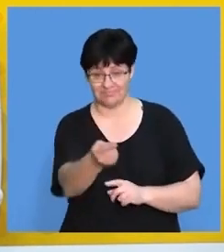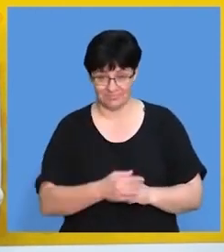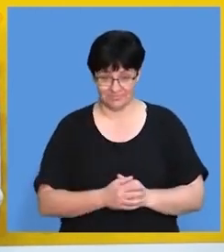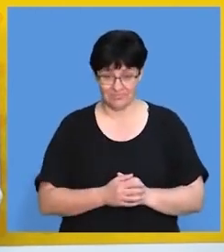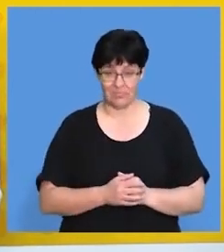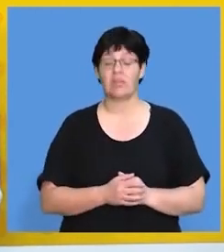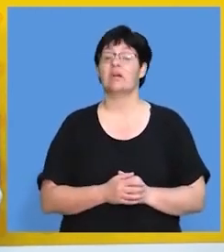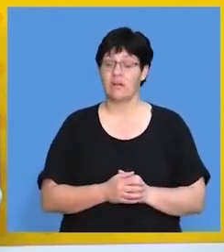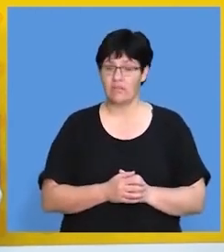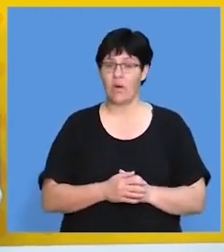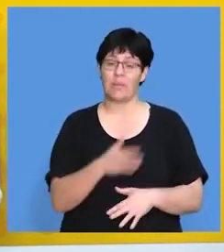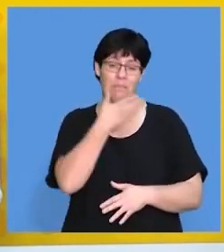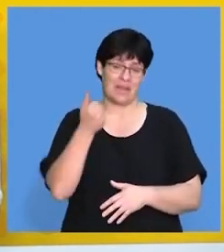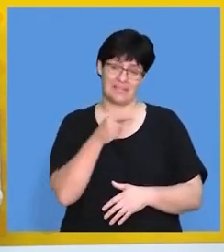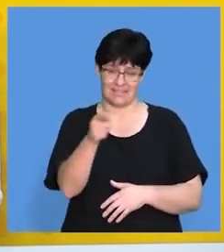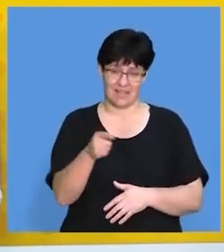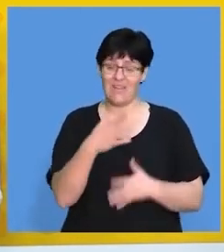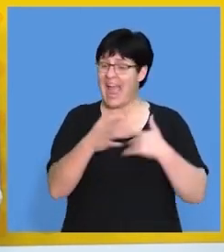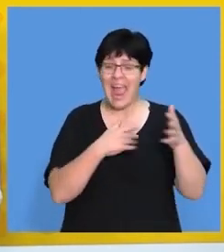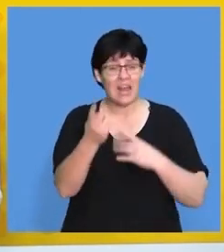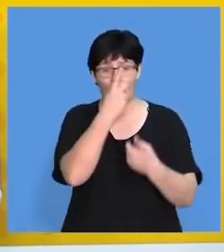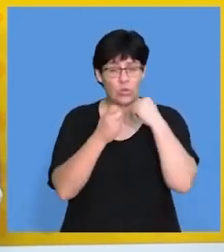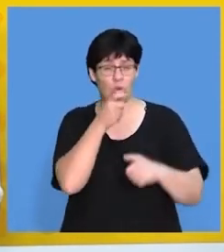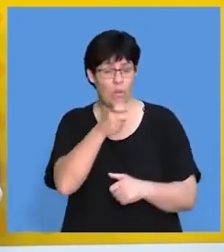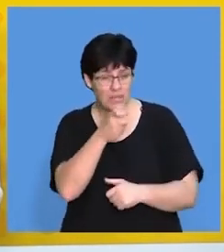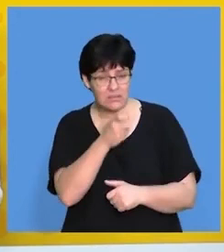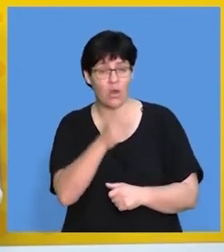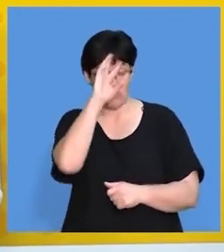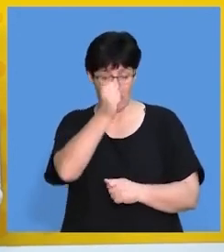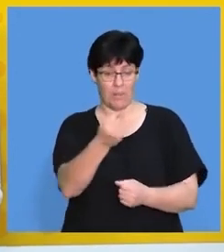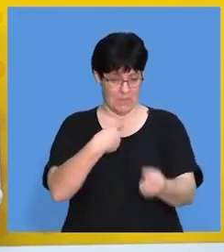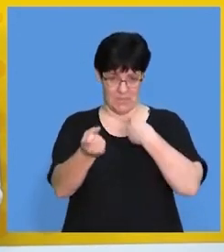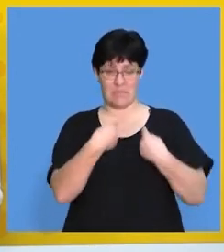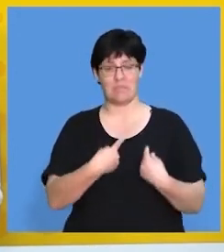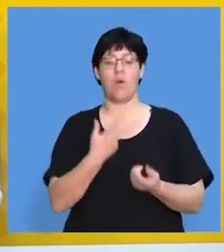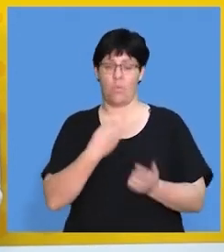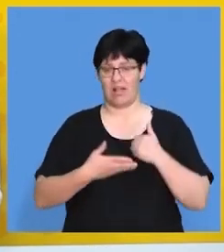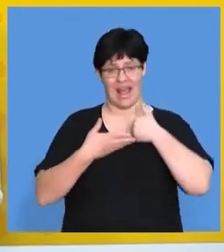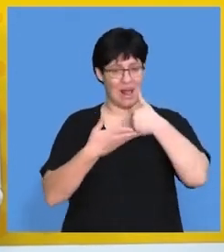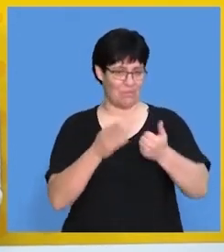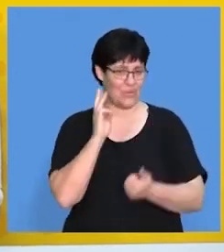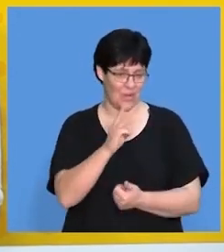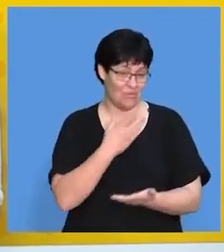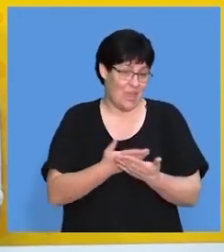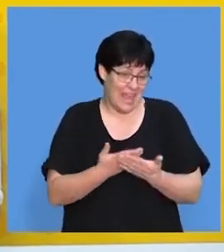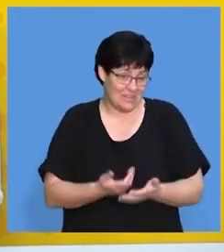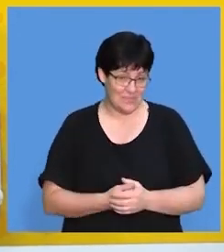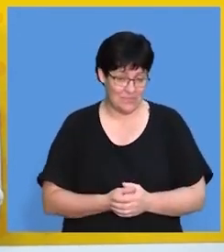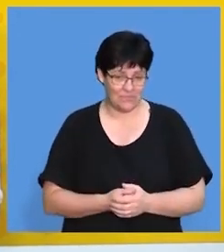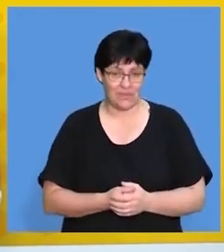exams. Everything of the best, and if you have any questions and comments, remember to send those through and we'll assist you as much as we